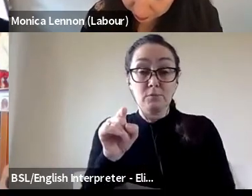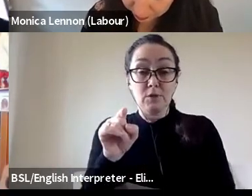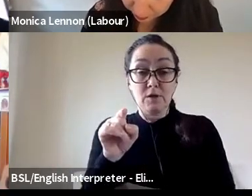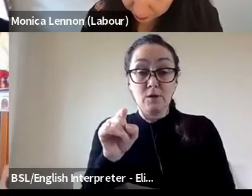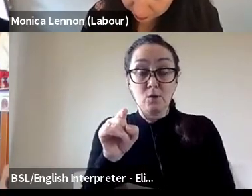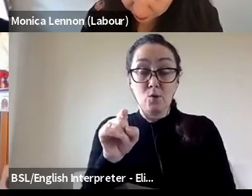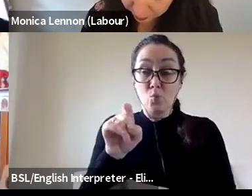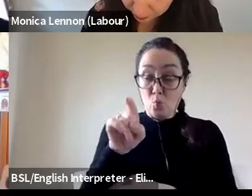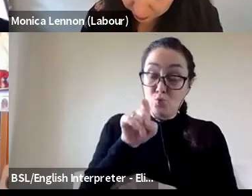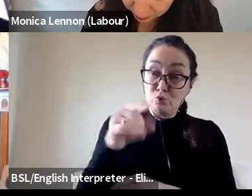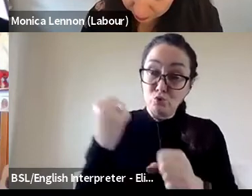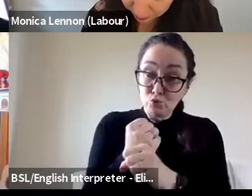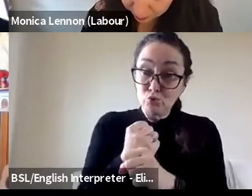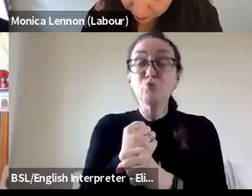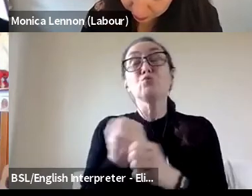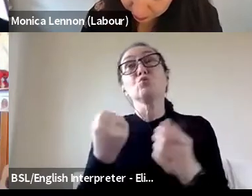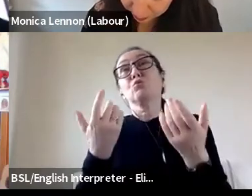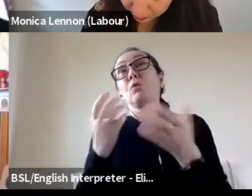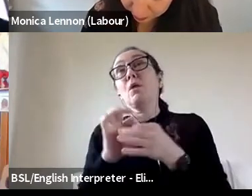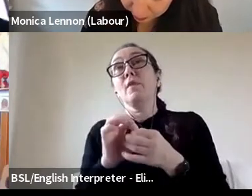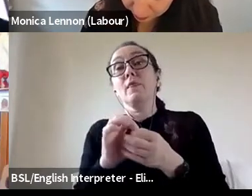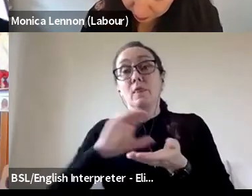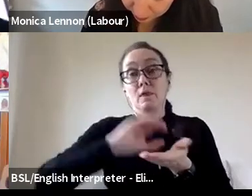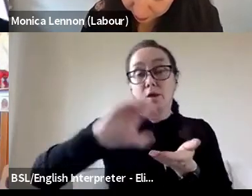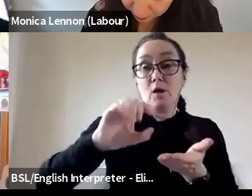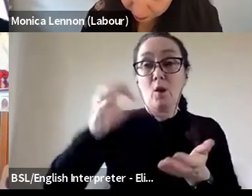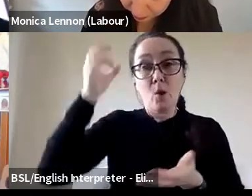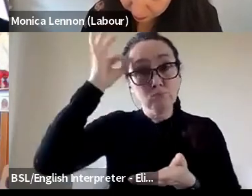authorities, supporting unpaid carers in the way that they want?